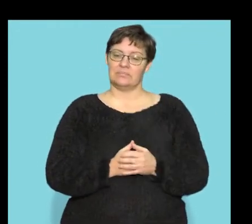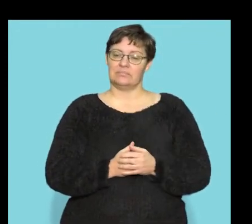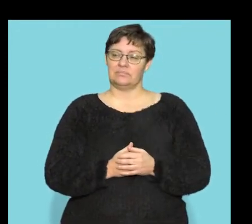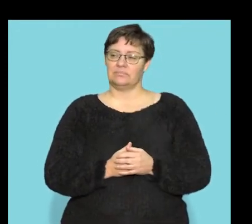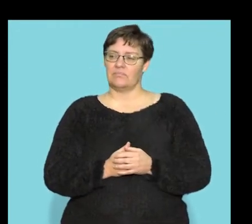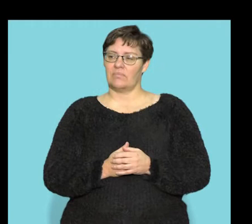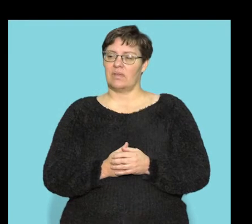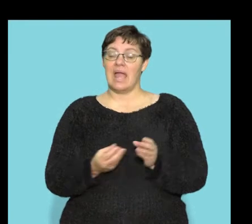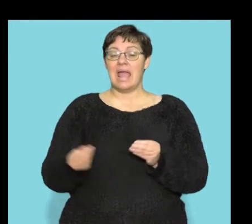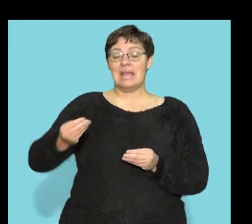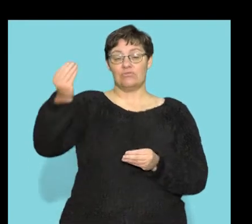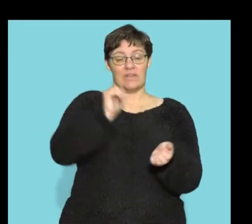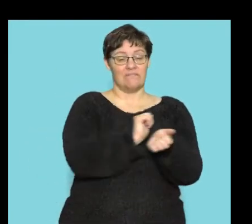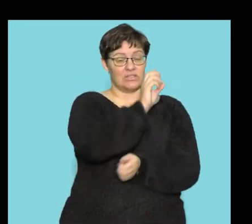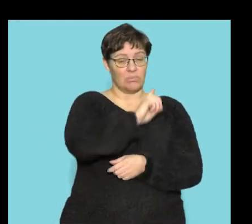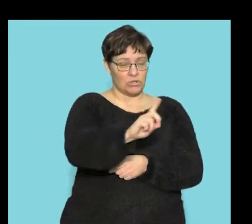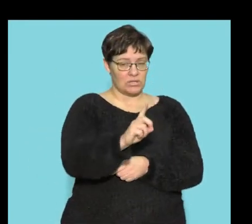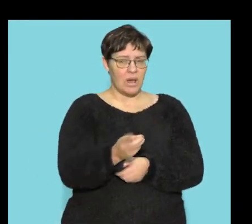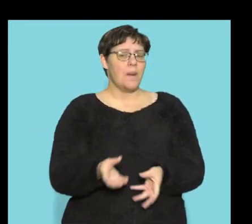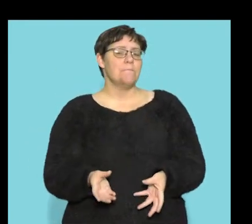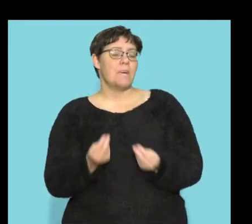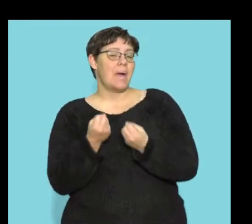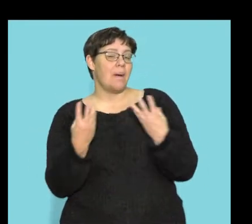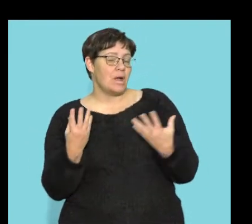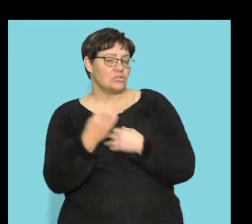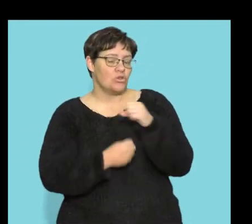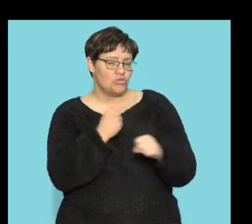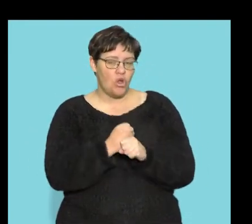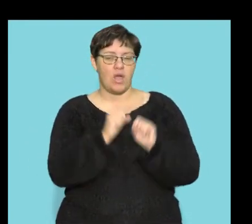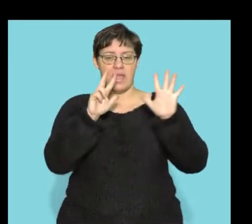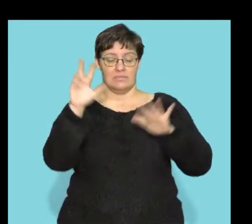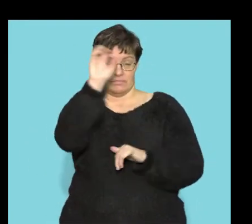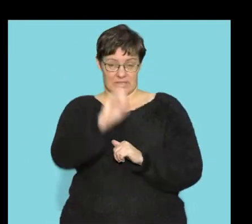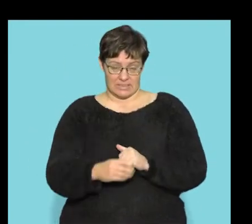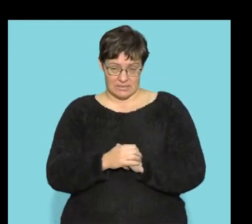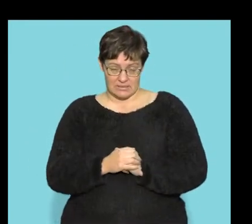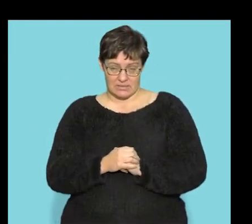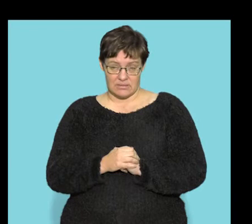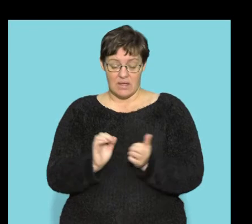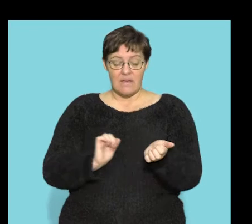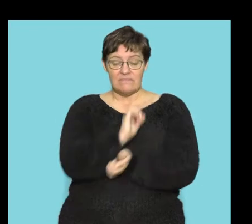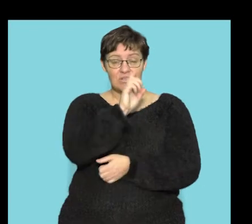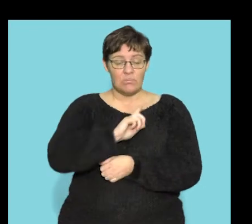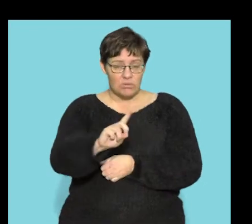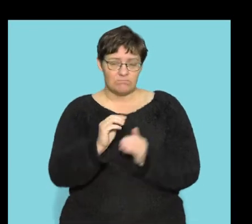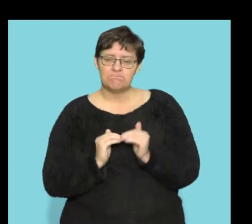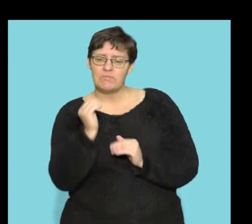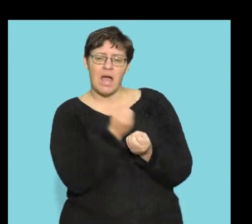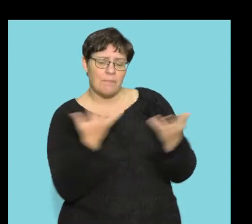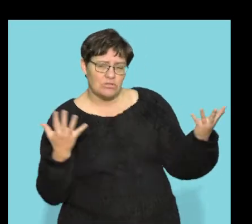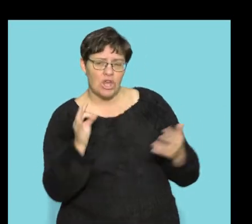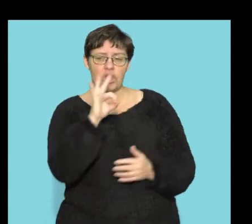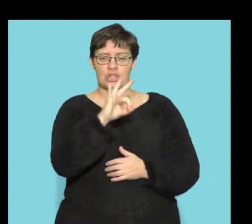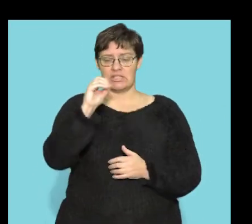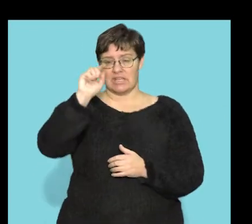Interest on the fixed deposit was earned at 8% per year. Take into account that the fixed deposit was increased by 30,000 on